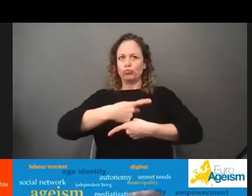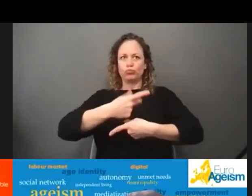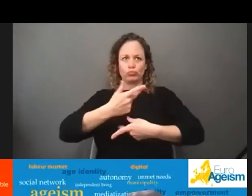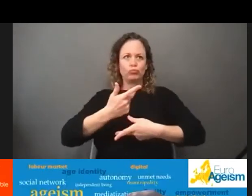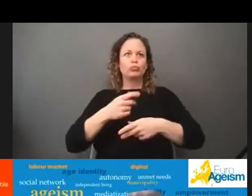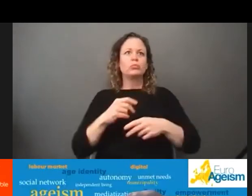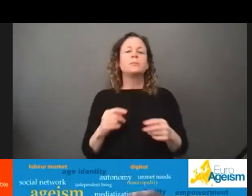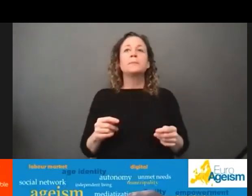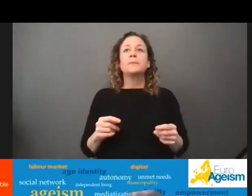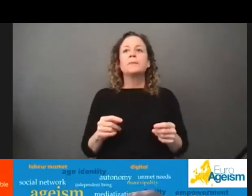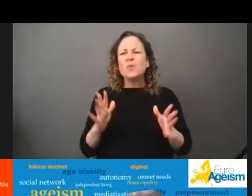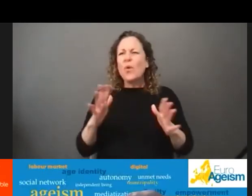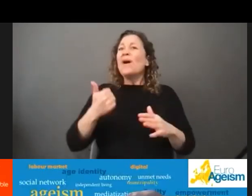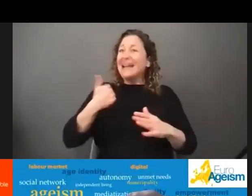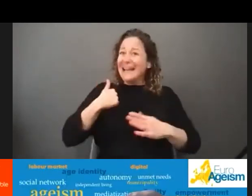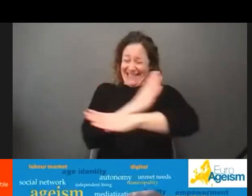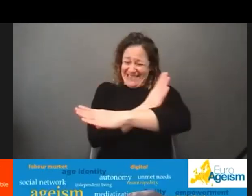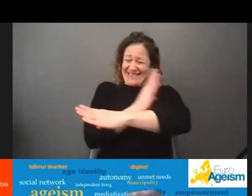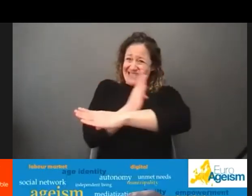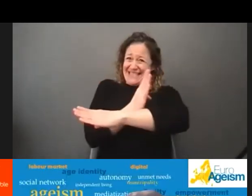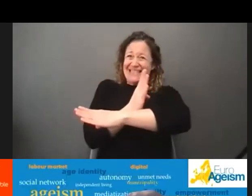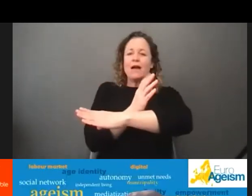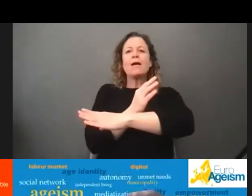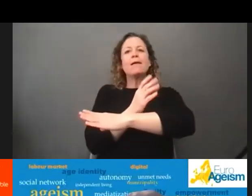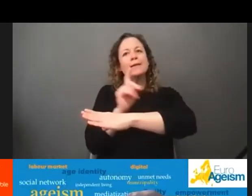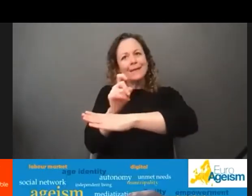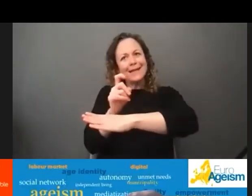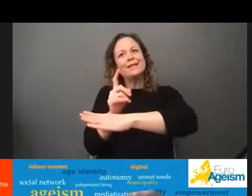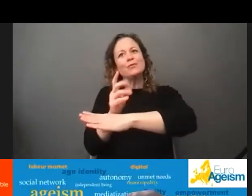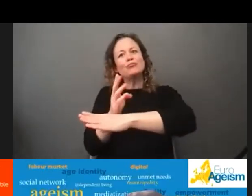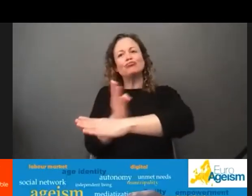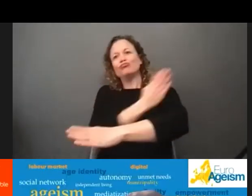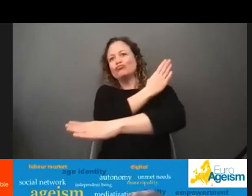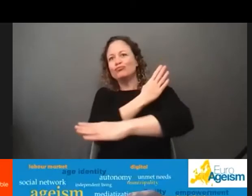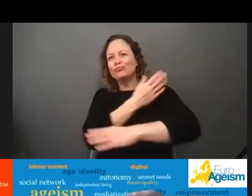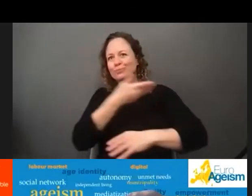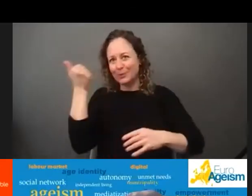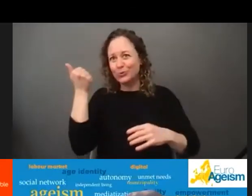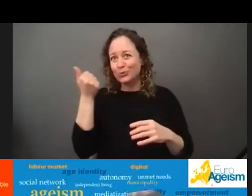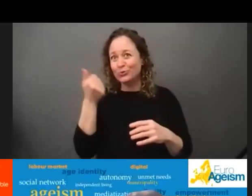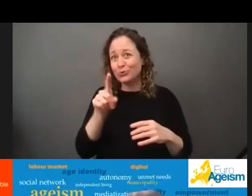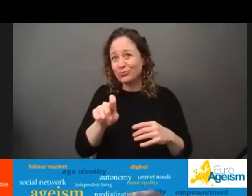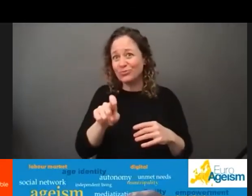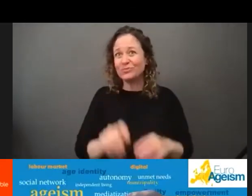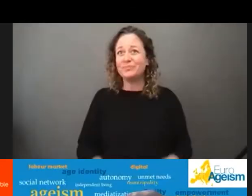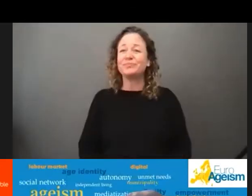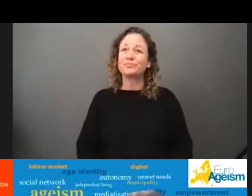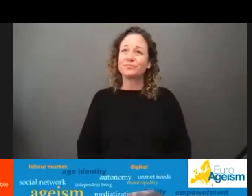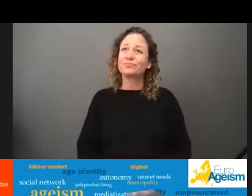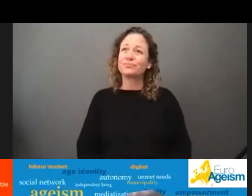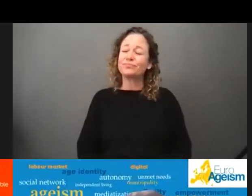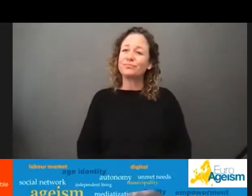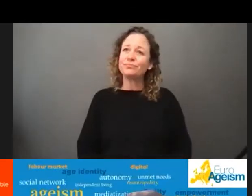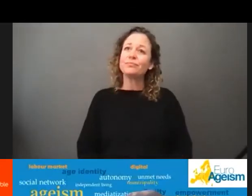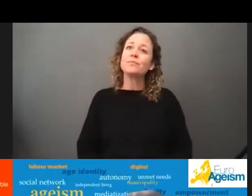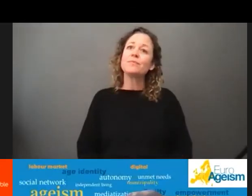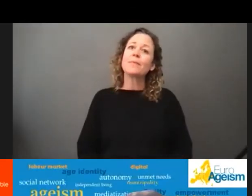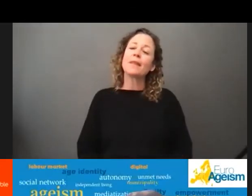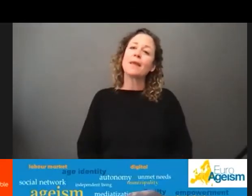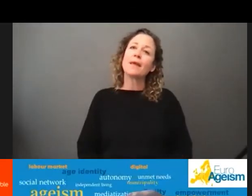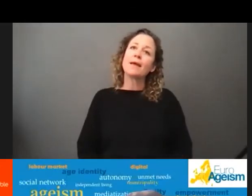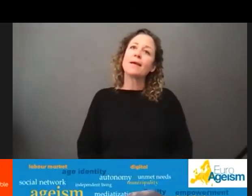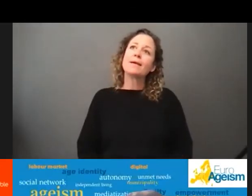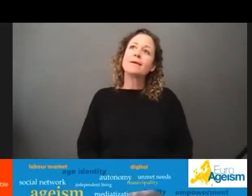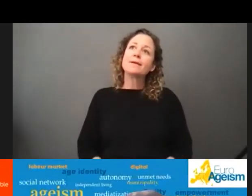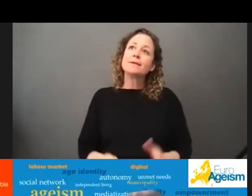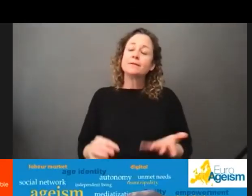progress, we still have lots of work to do on the issue of older person or older workers,